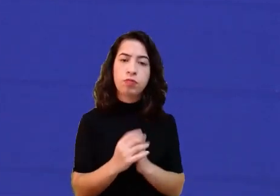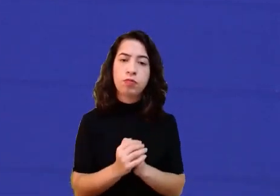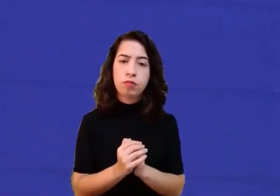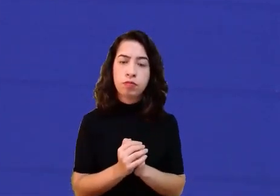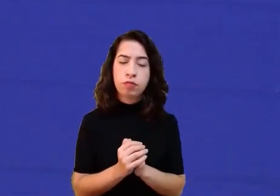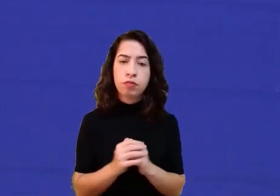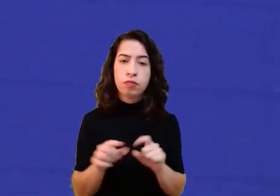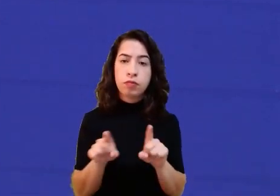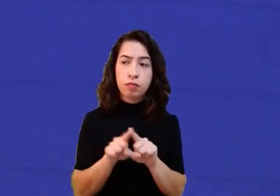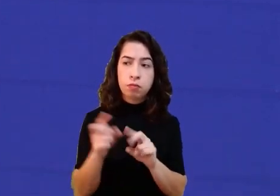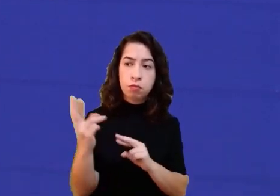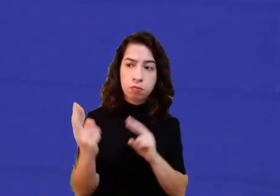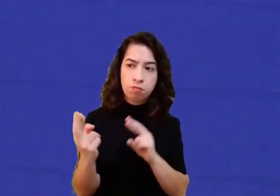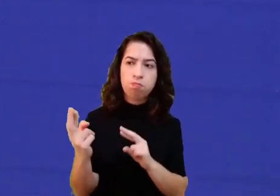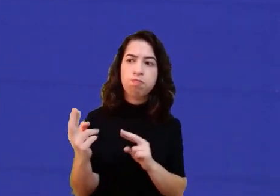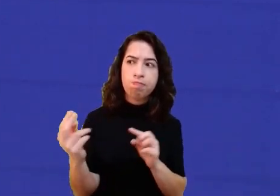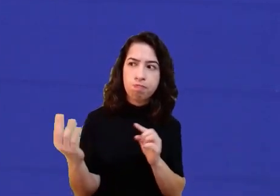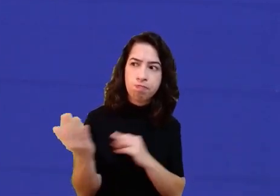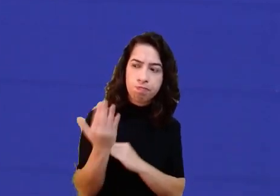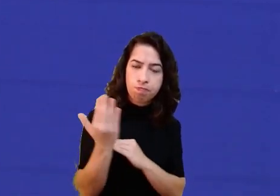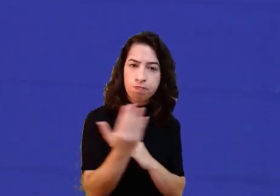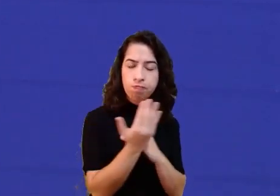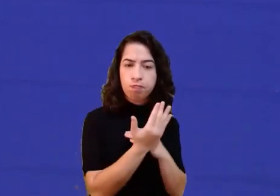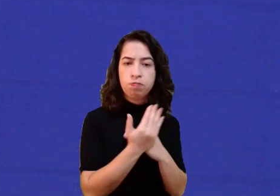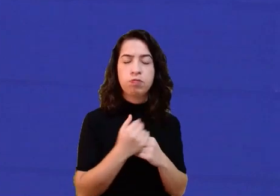alliances, create relationships that make sense,